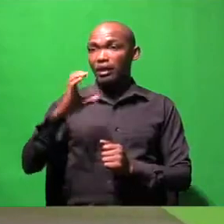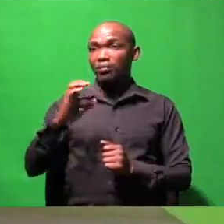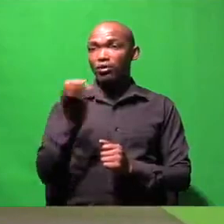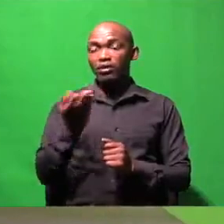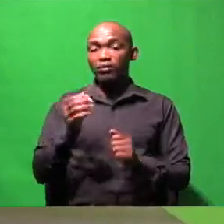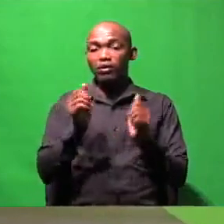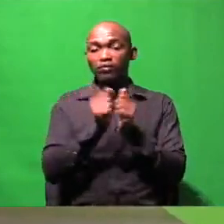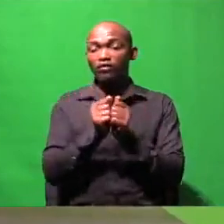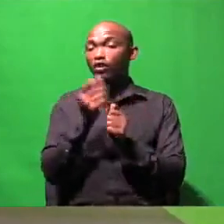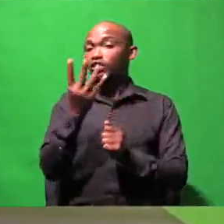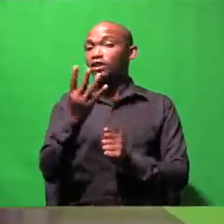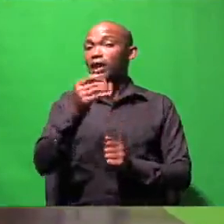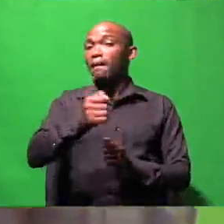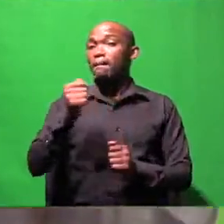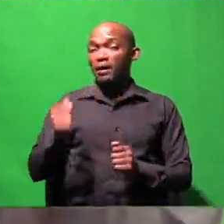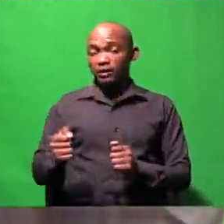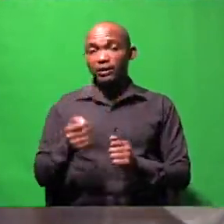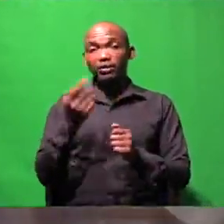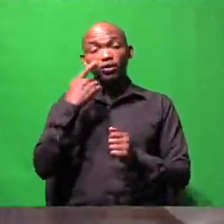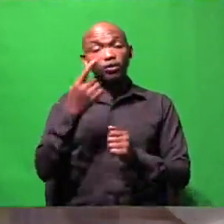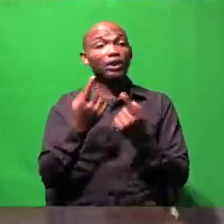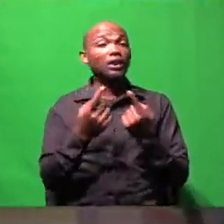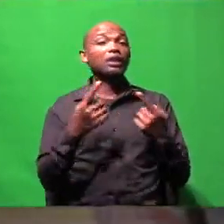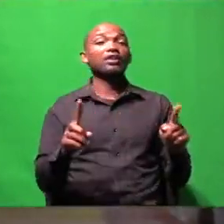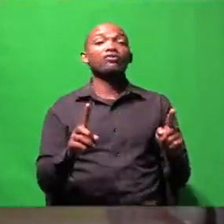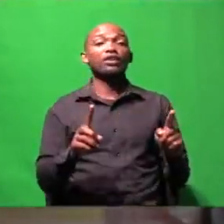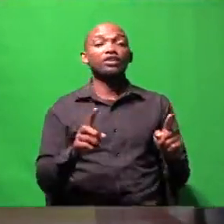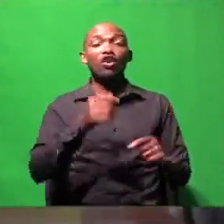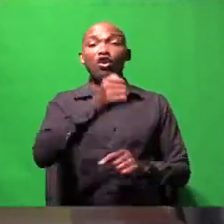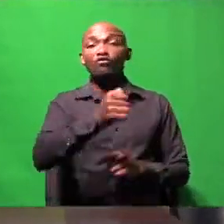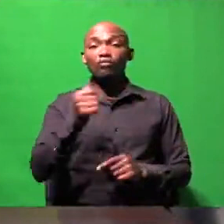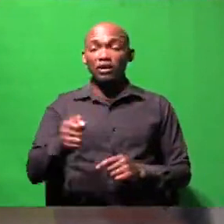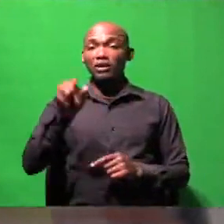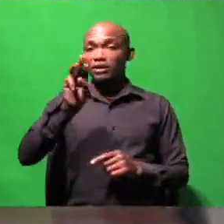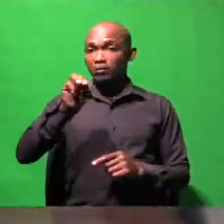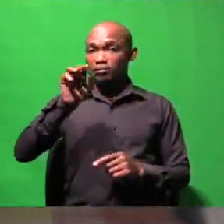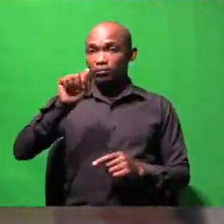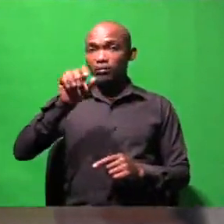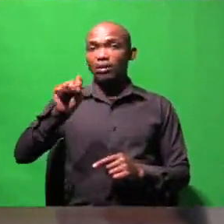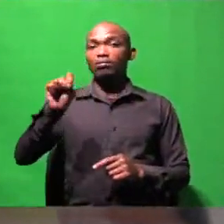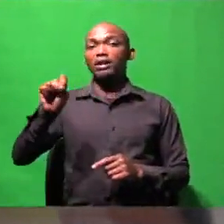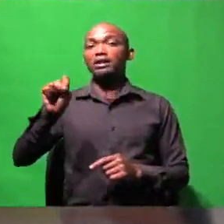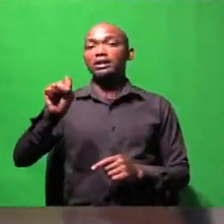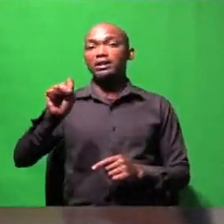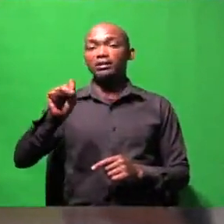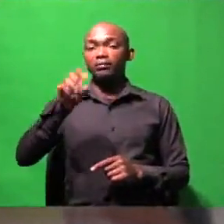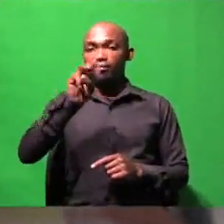and show you. It says atom contains